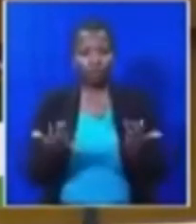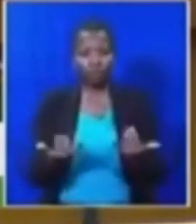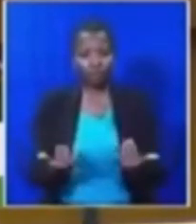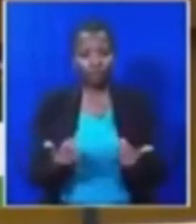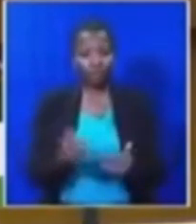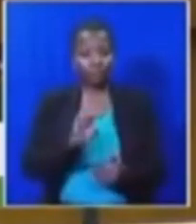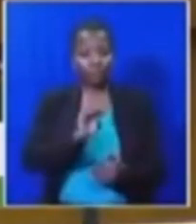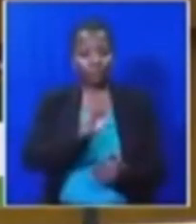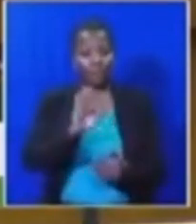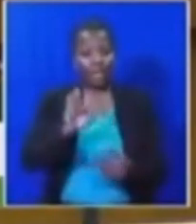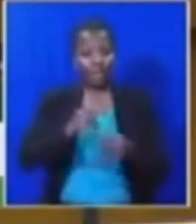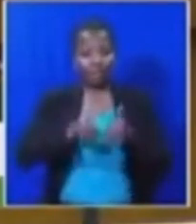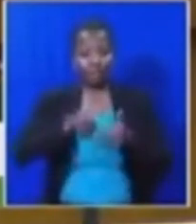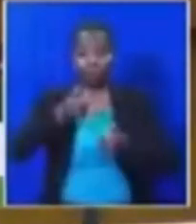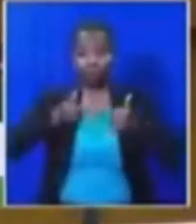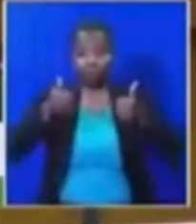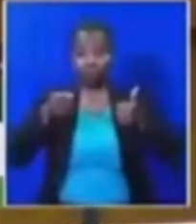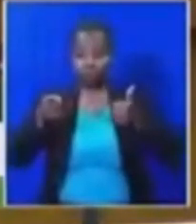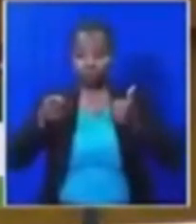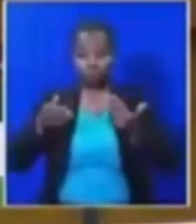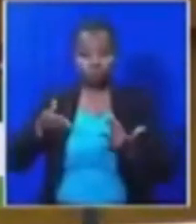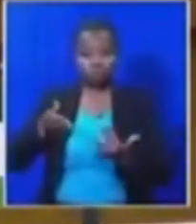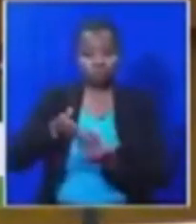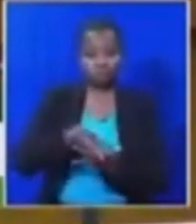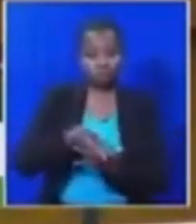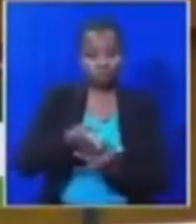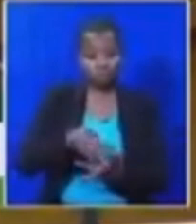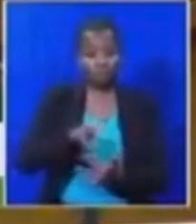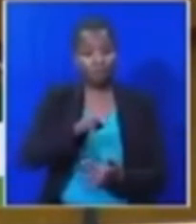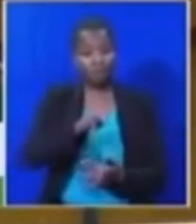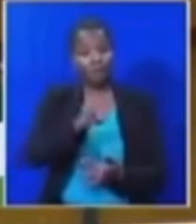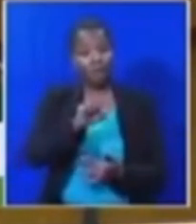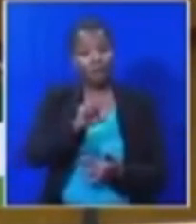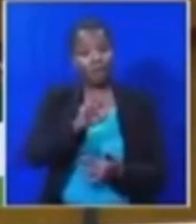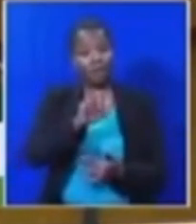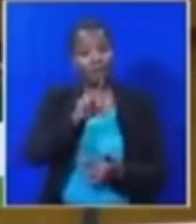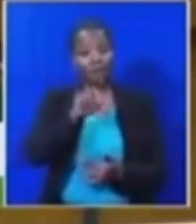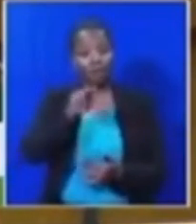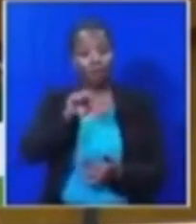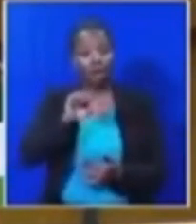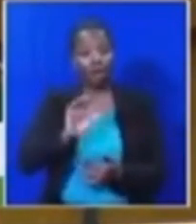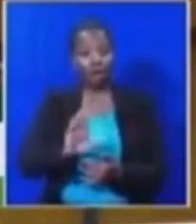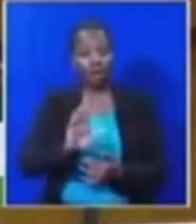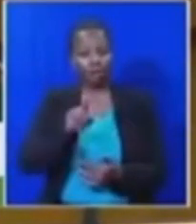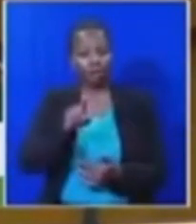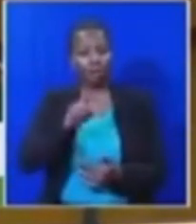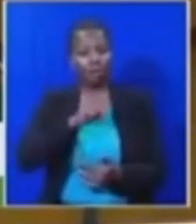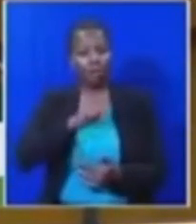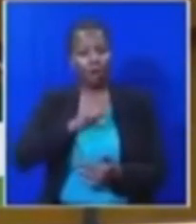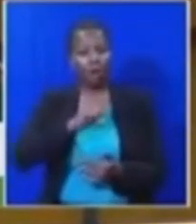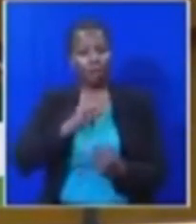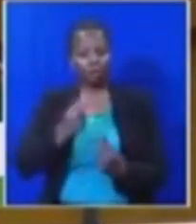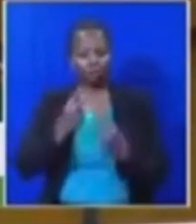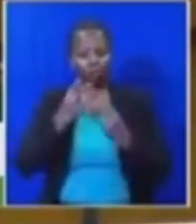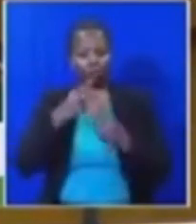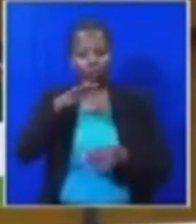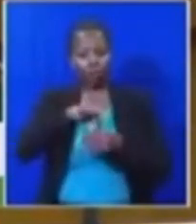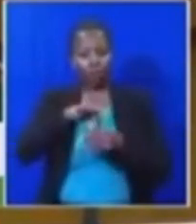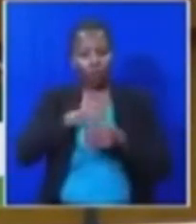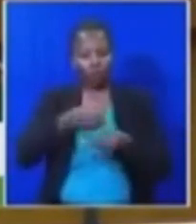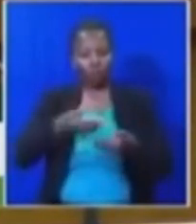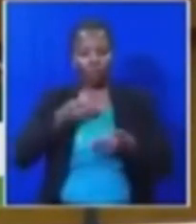EFF, when it intervened in Marikana, it didn't do so because it seeked votes, because even at that